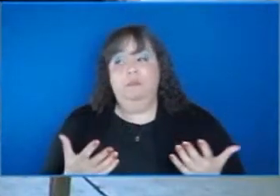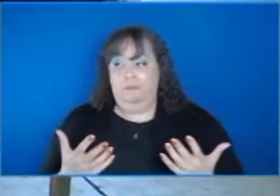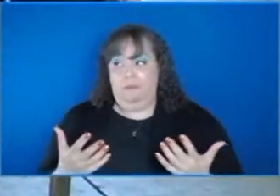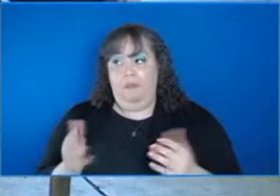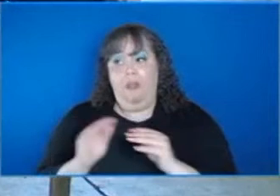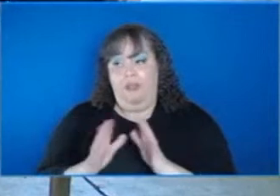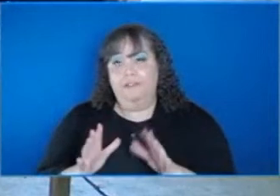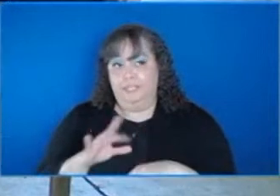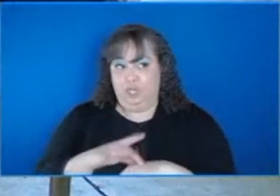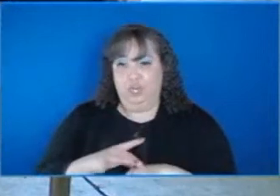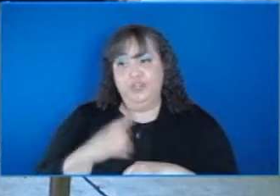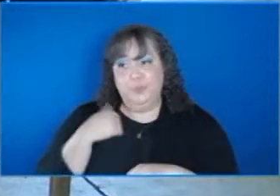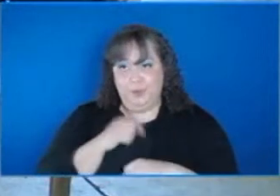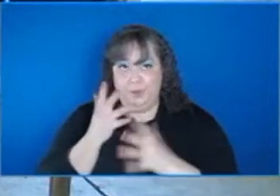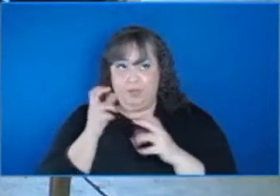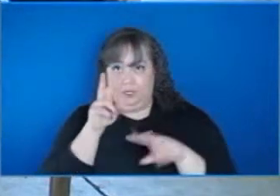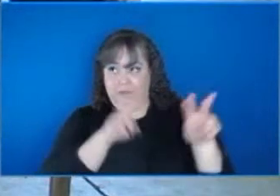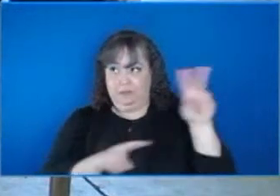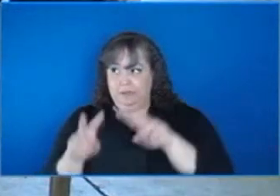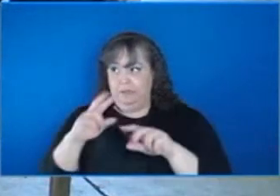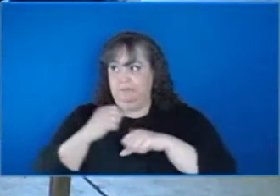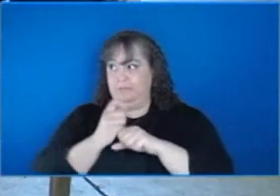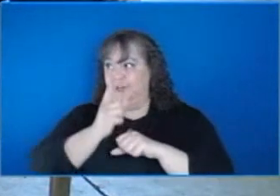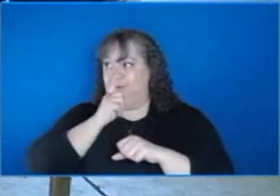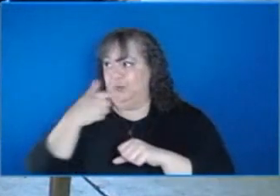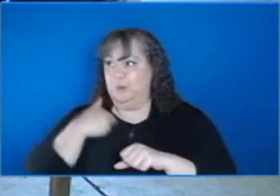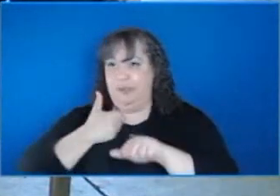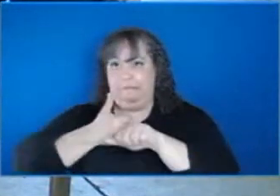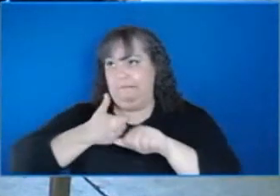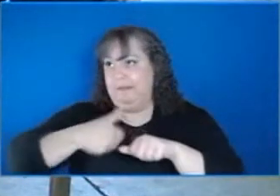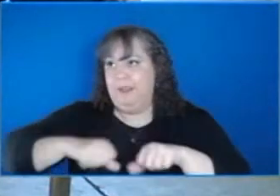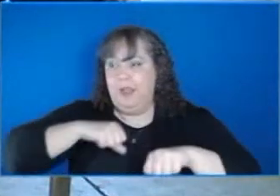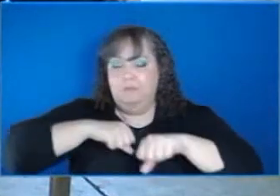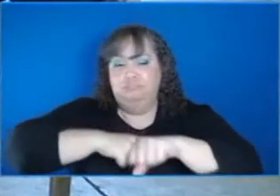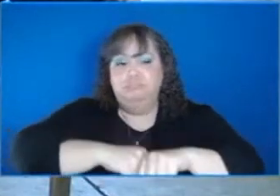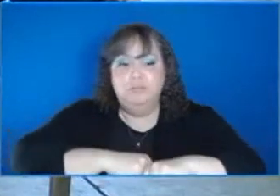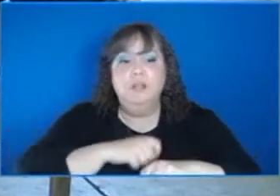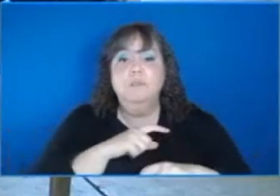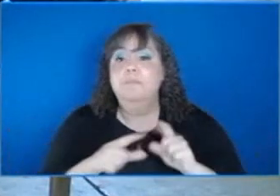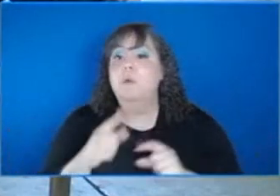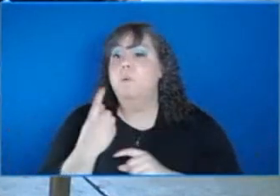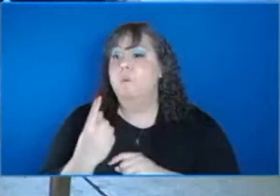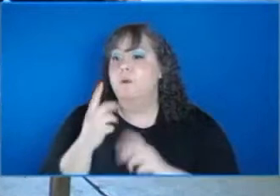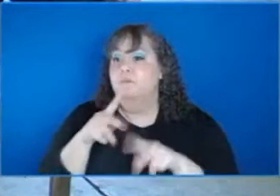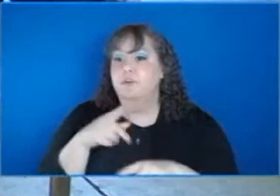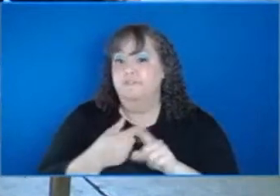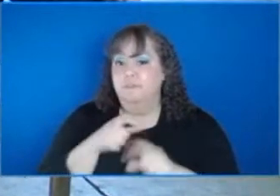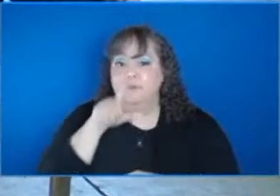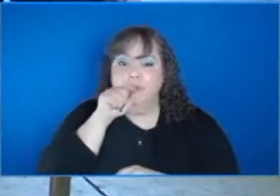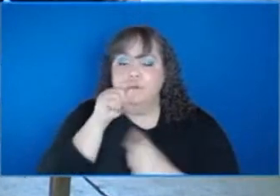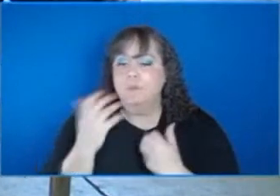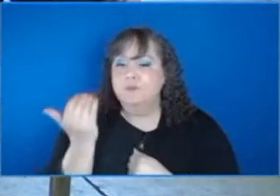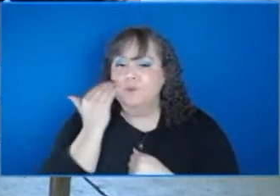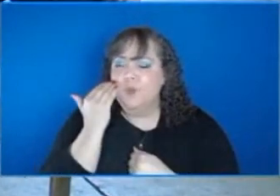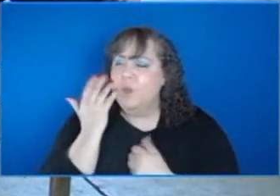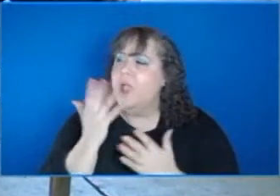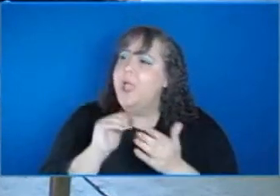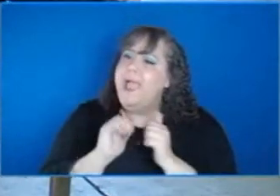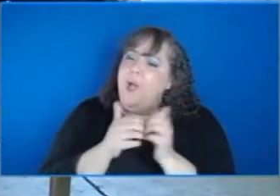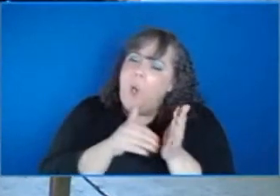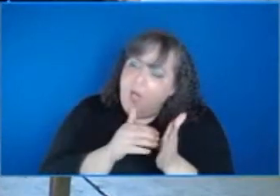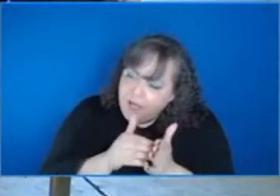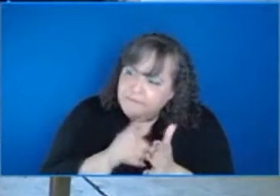out for asteroids on a collision course with Earth. Origami Masters on Twitter wants to know, how often are there asteroid impacts with